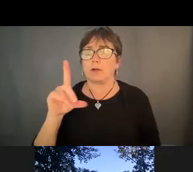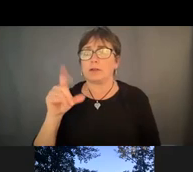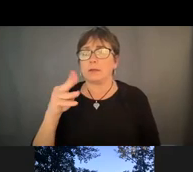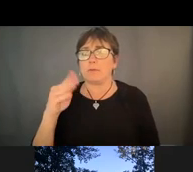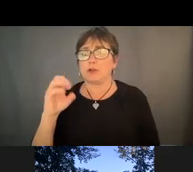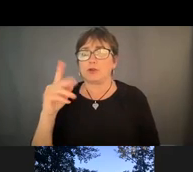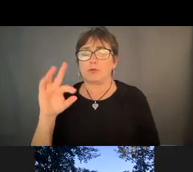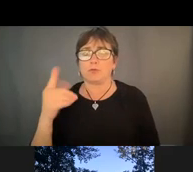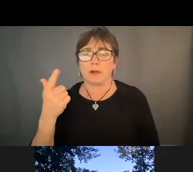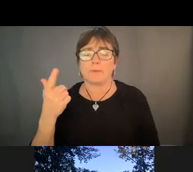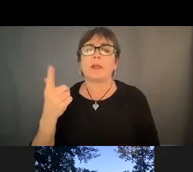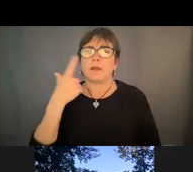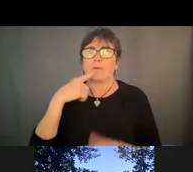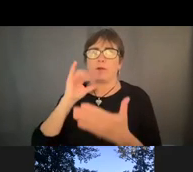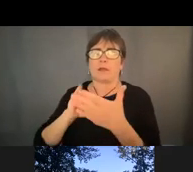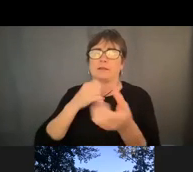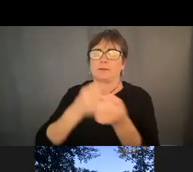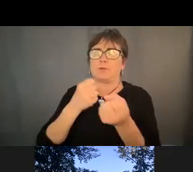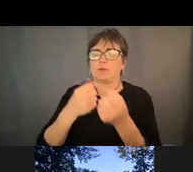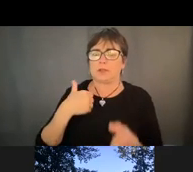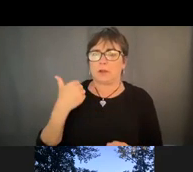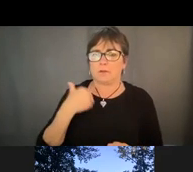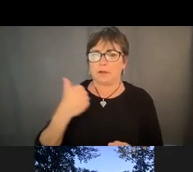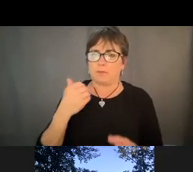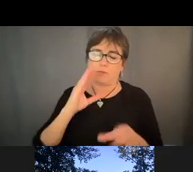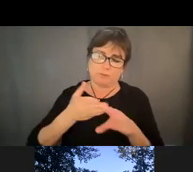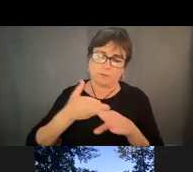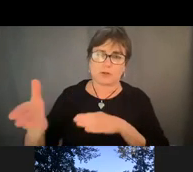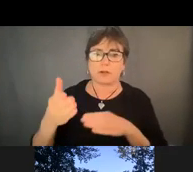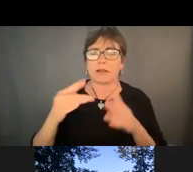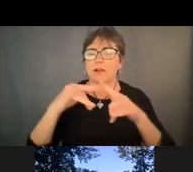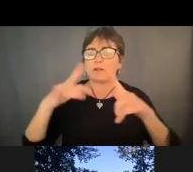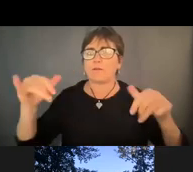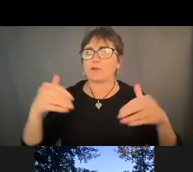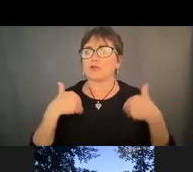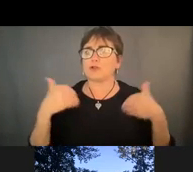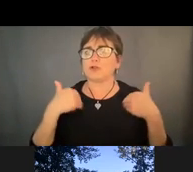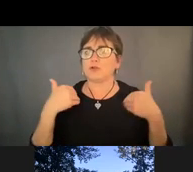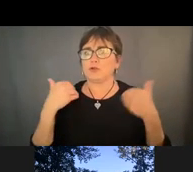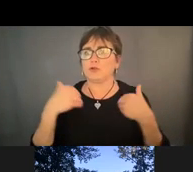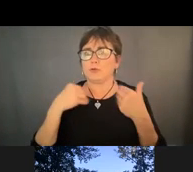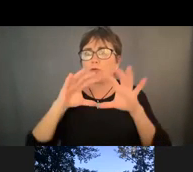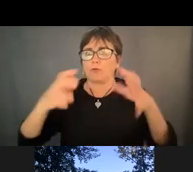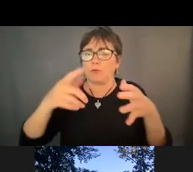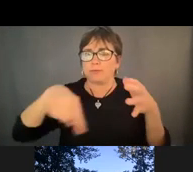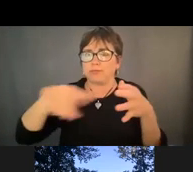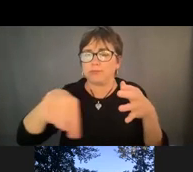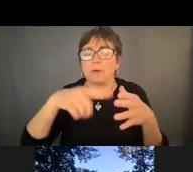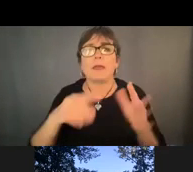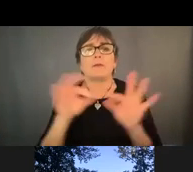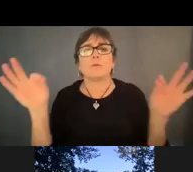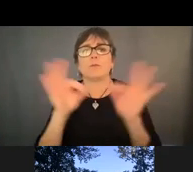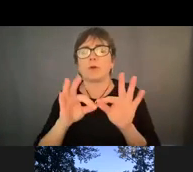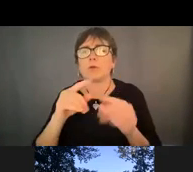youth advocacy efforts specializing in a diverse youth population. So I think it's really important, as we're talking about our outreach and serving